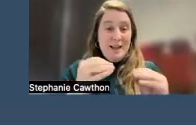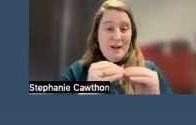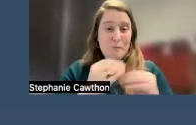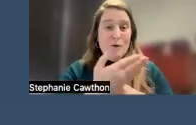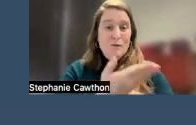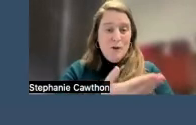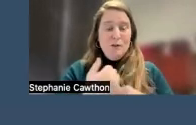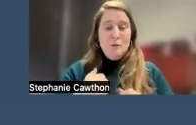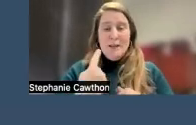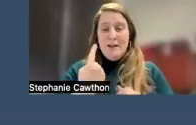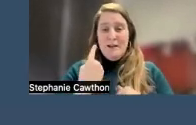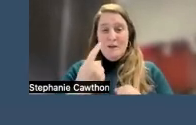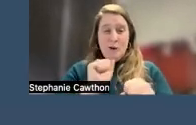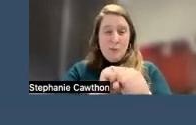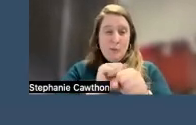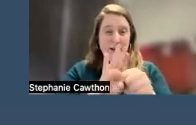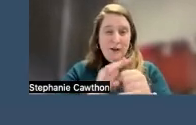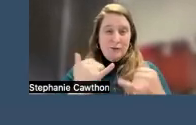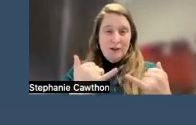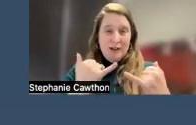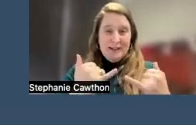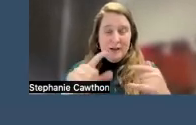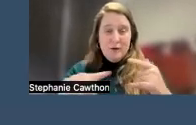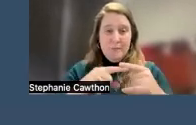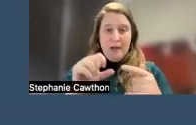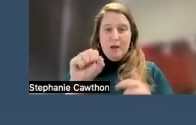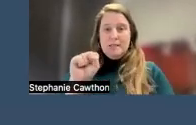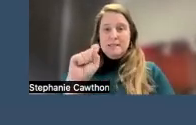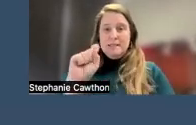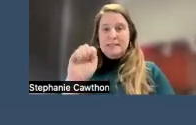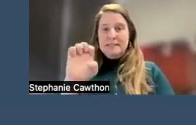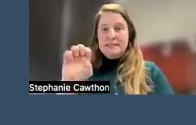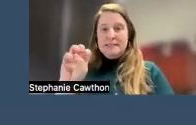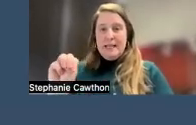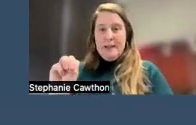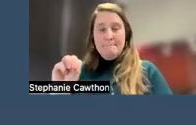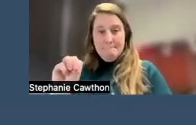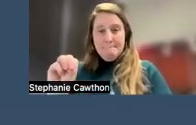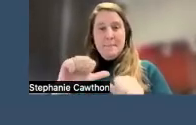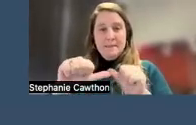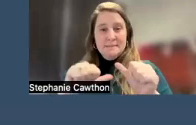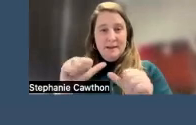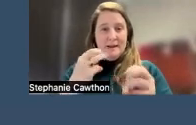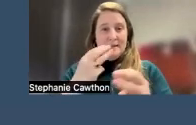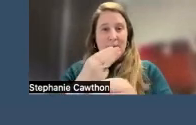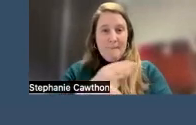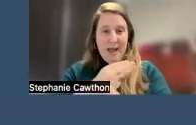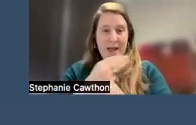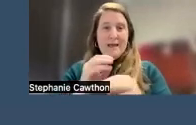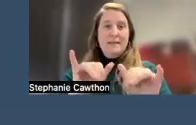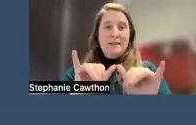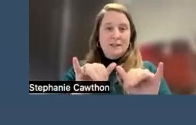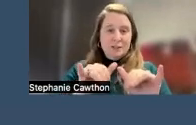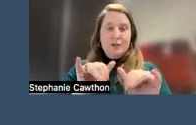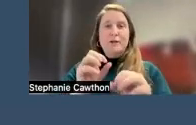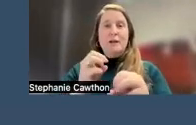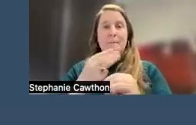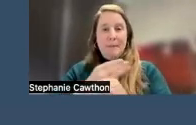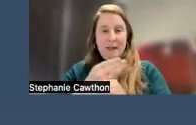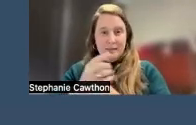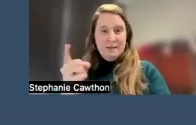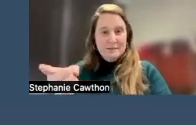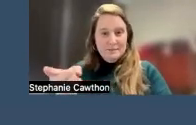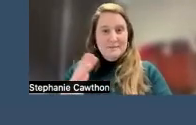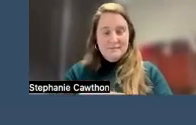it. We're excited to have more of those. We have one we're working on currently, and that will be about STEM, science,